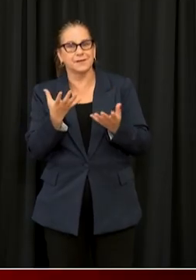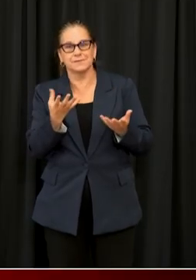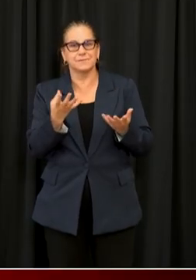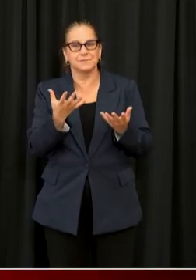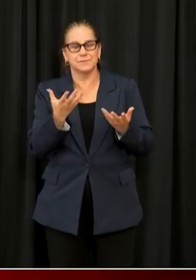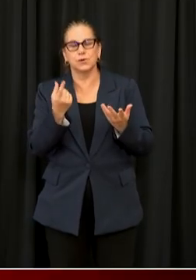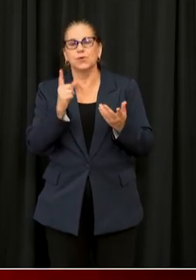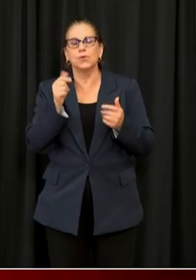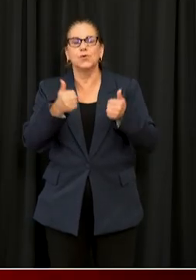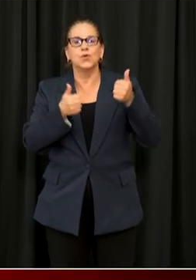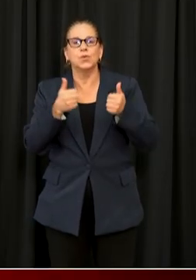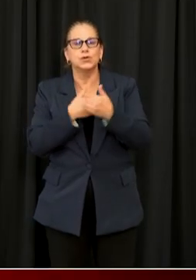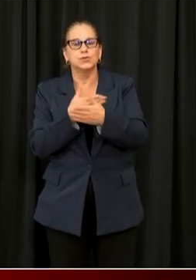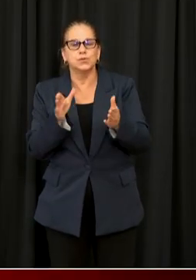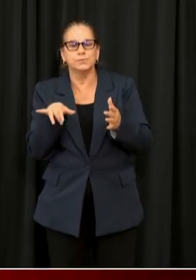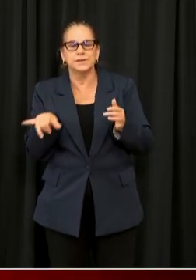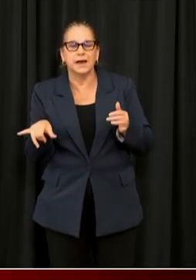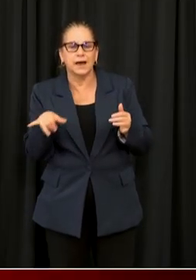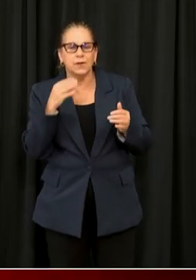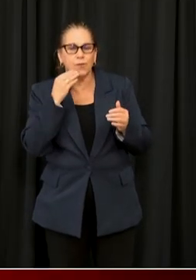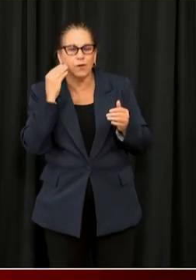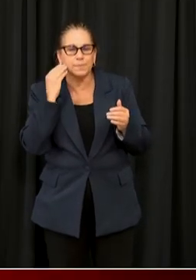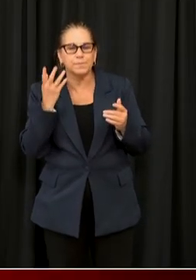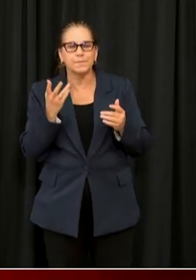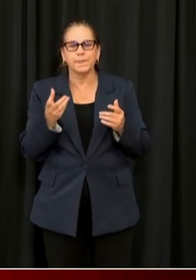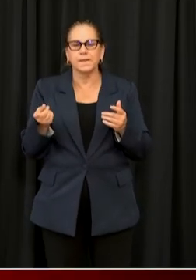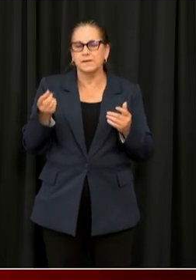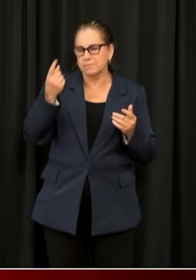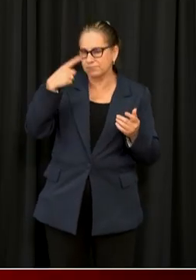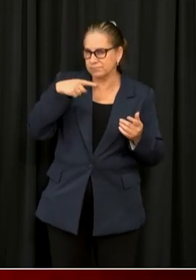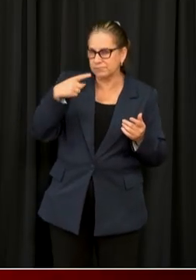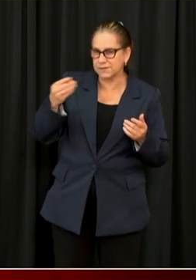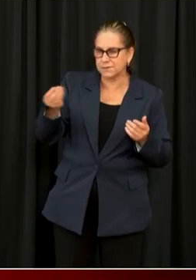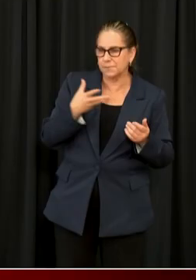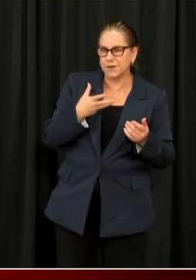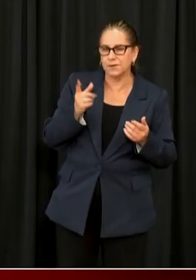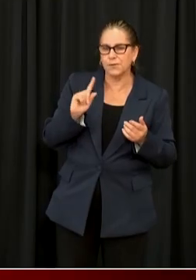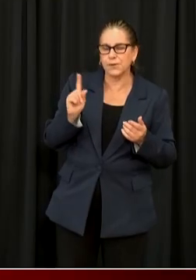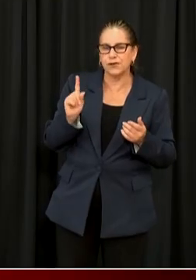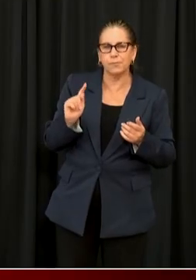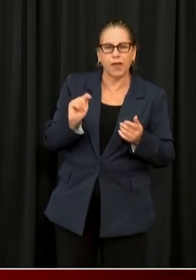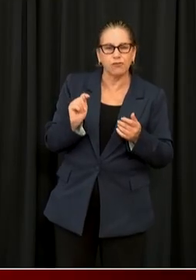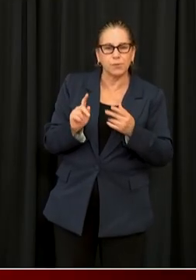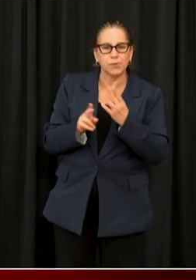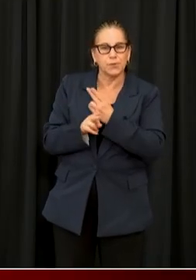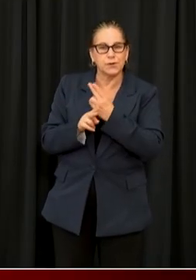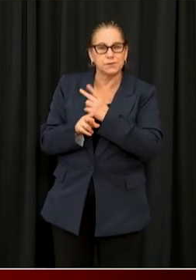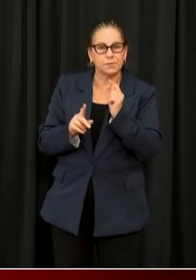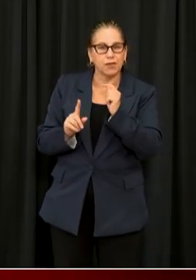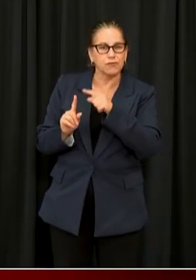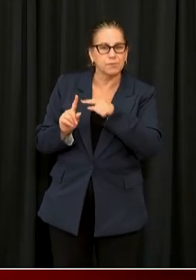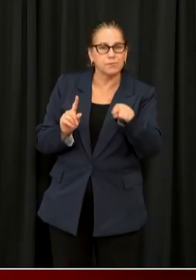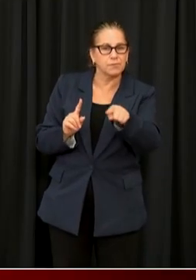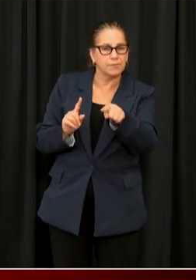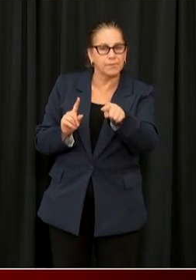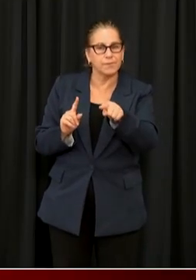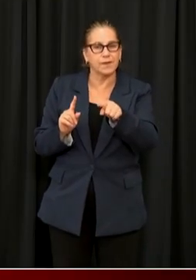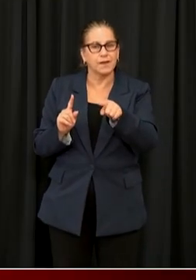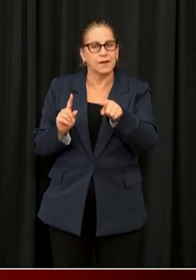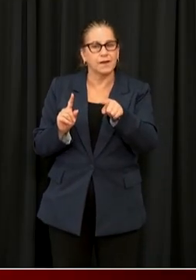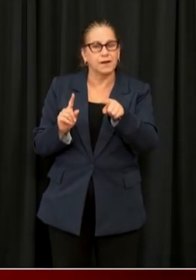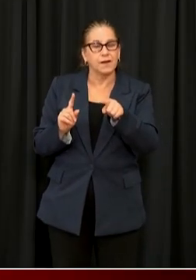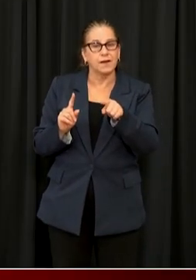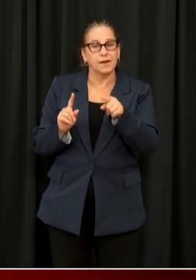We'll also ask you to identify the bathroom that you'll use if you can choose your own bathroom, and if not, we'll give you instructions on what to